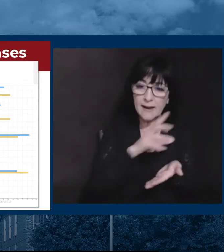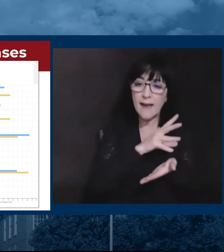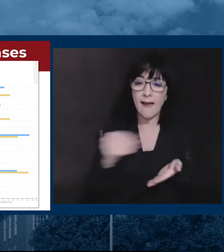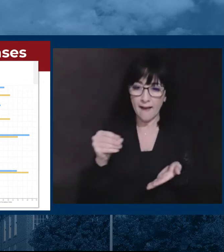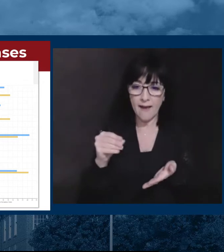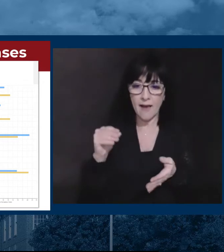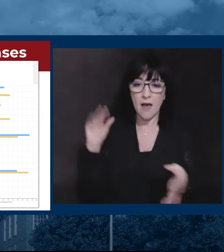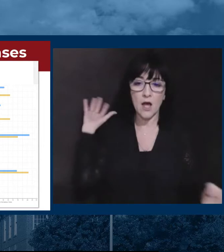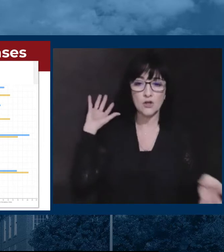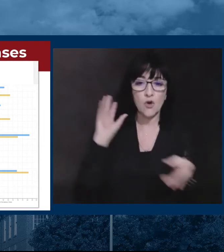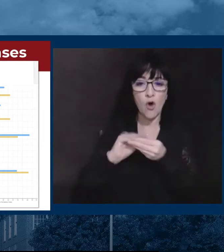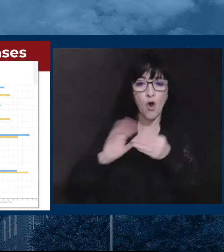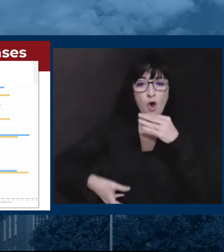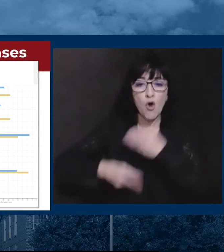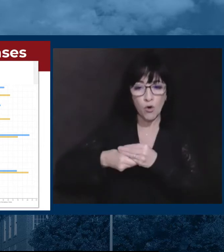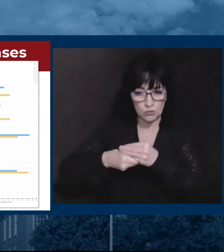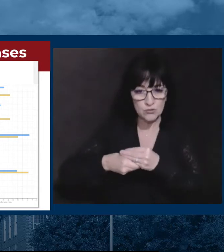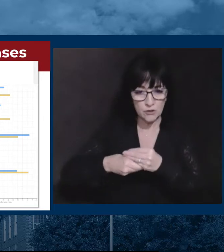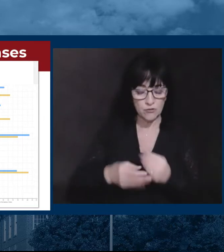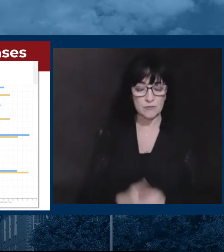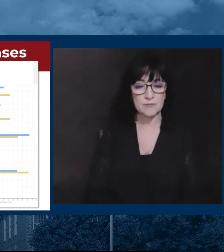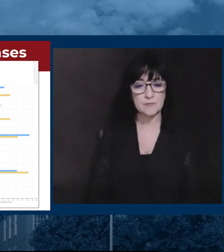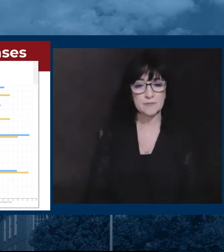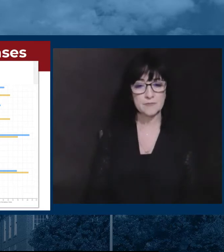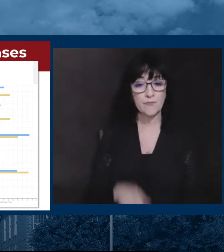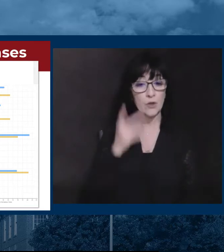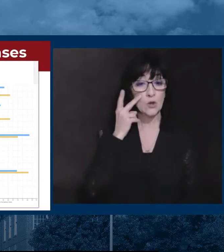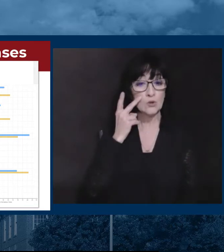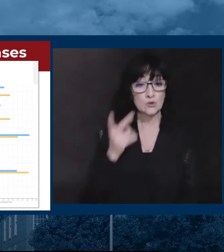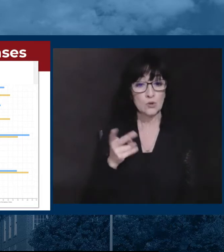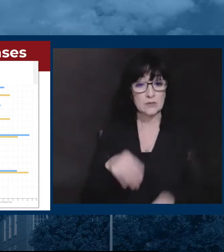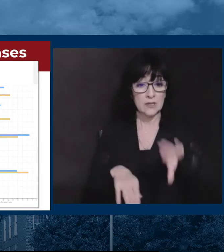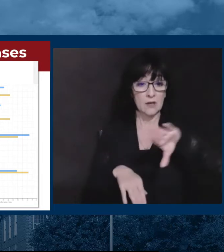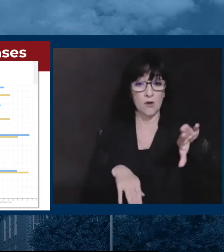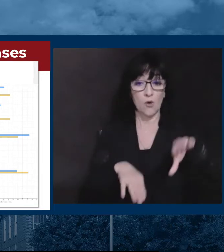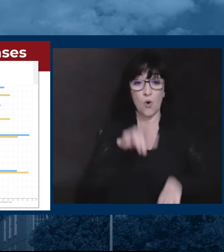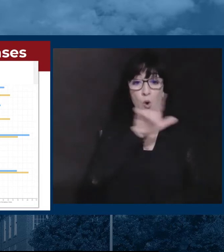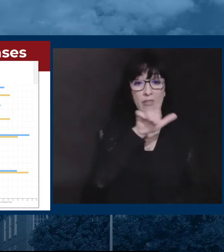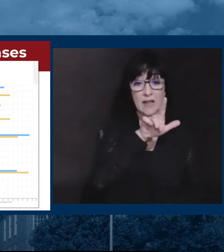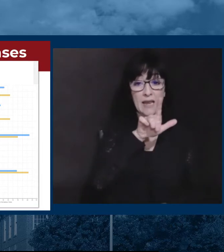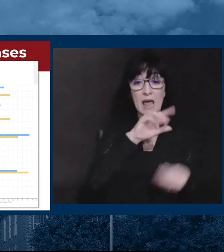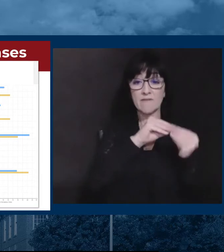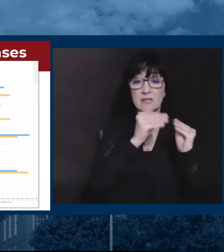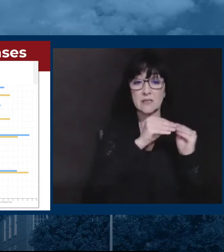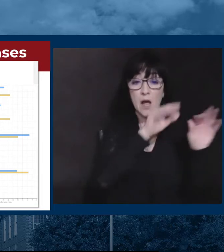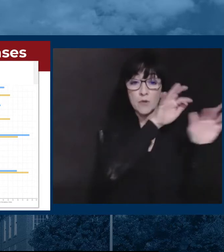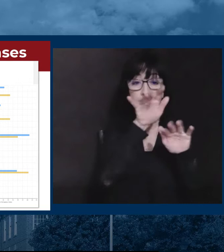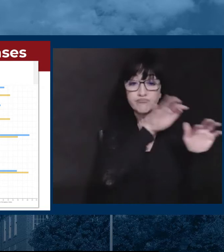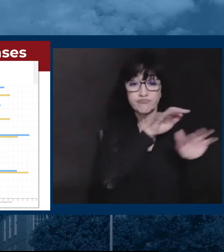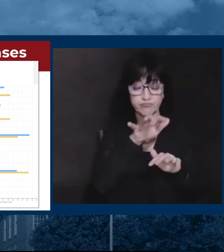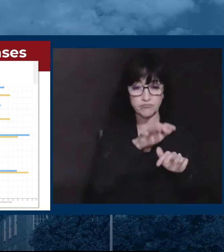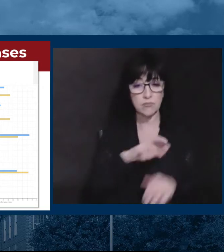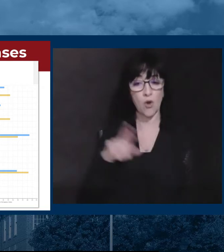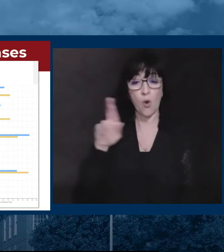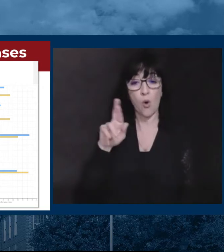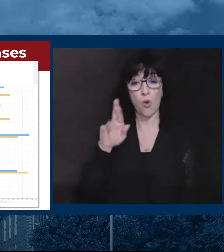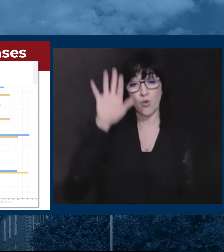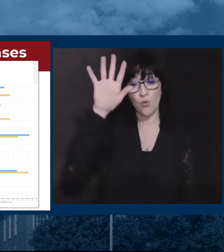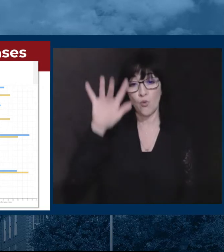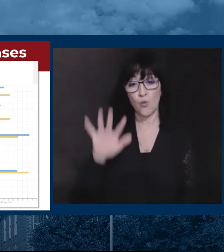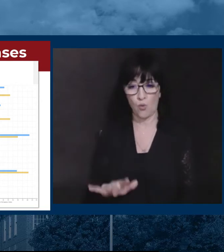and you'll see on the right-hand side a bar chart. I do want to make sure that people are aware